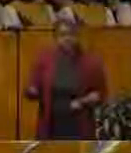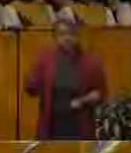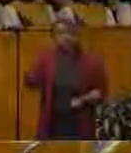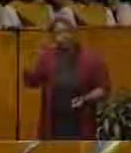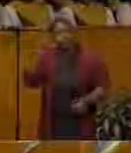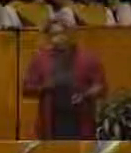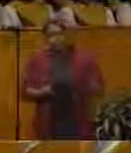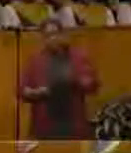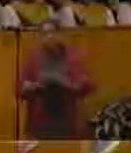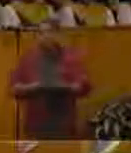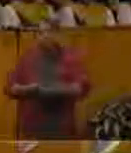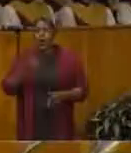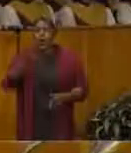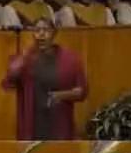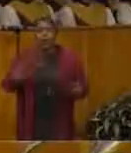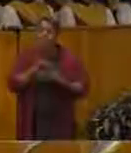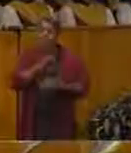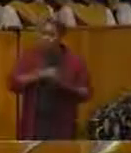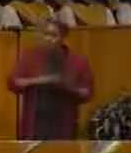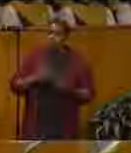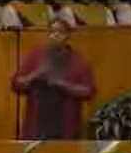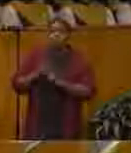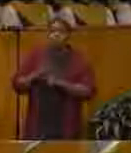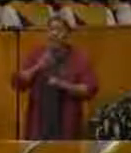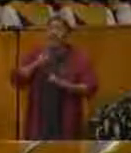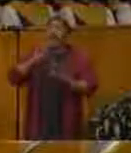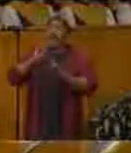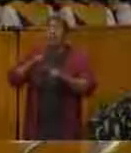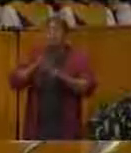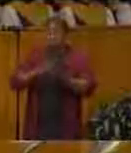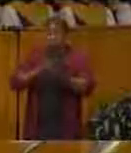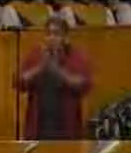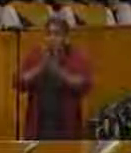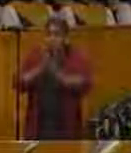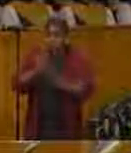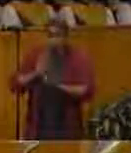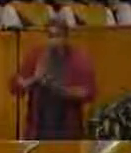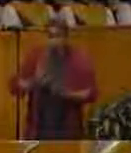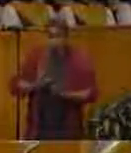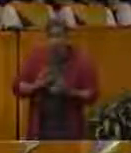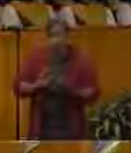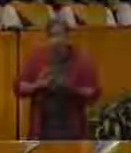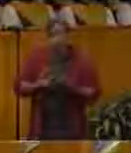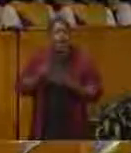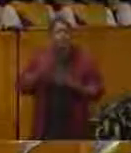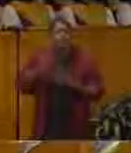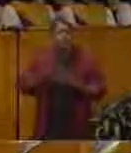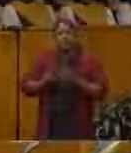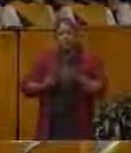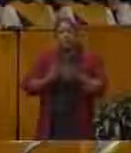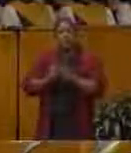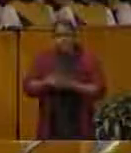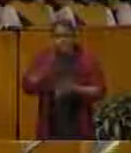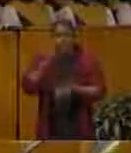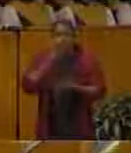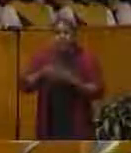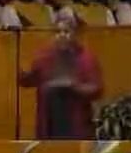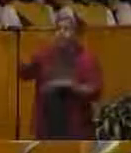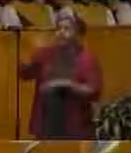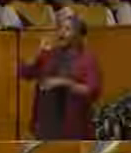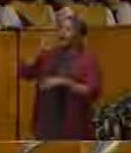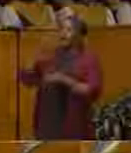You should have shown up today knowing that the Lord has answered some prayers. You should have walked in knowing he's